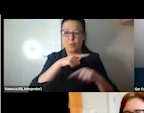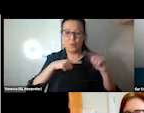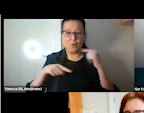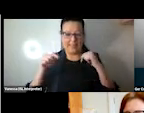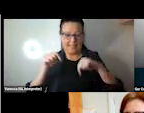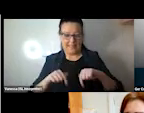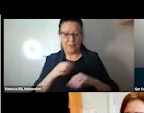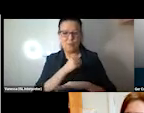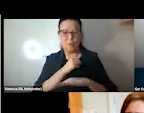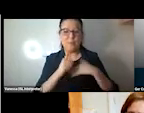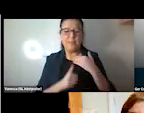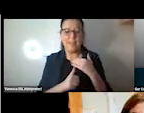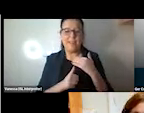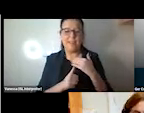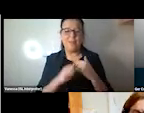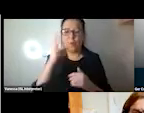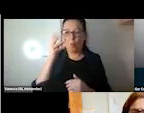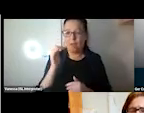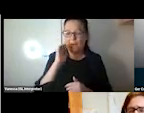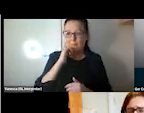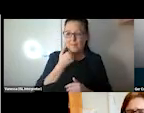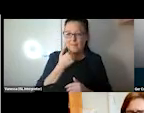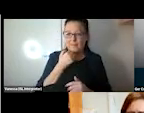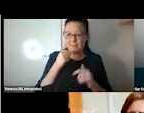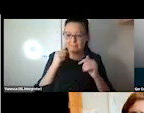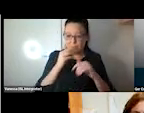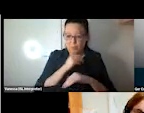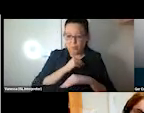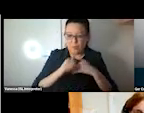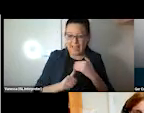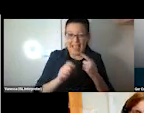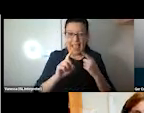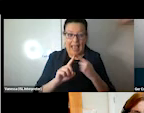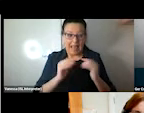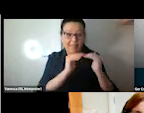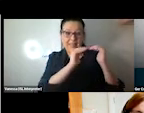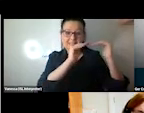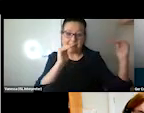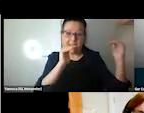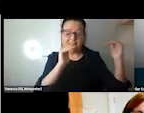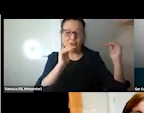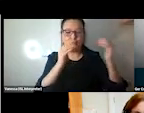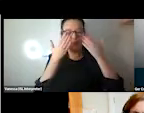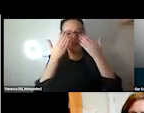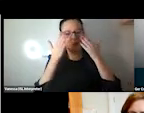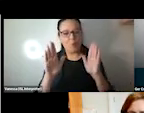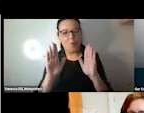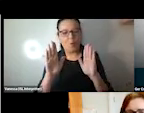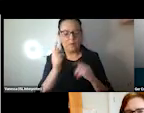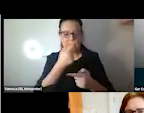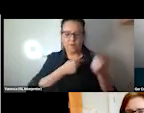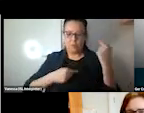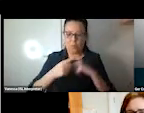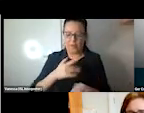today, because the webinar and indeed the standard illustrates that we are living in